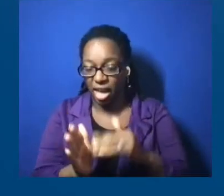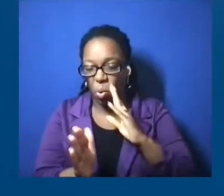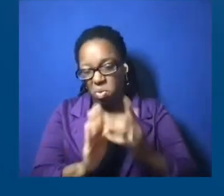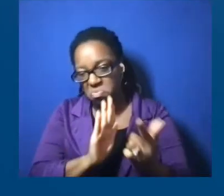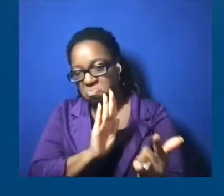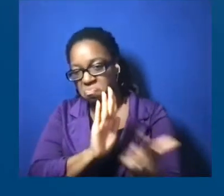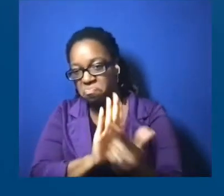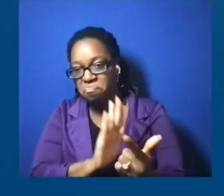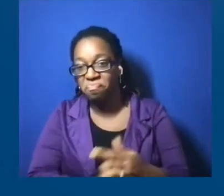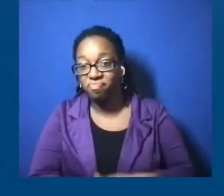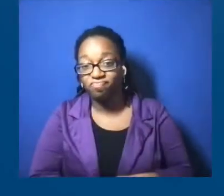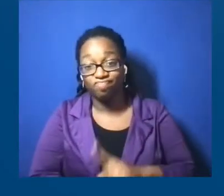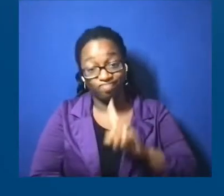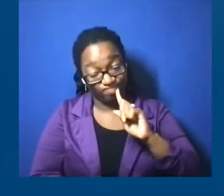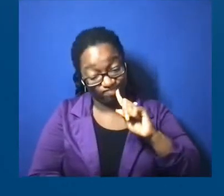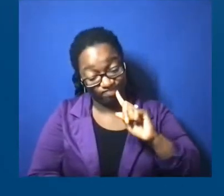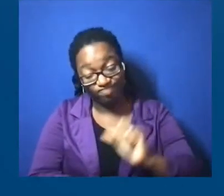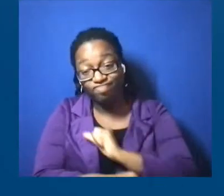I mean it.